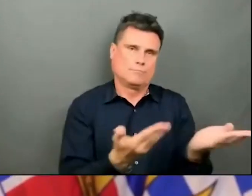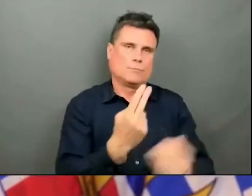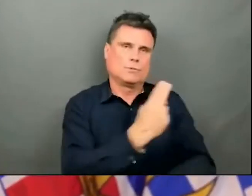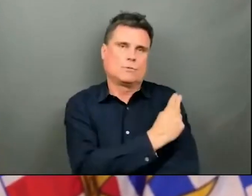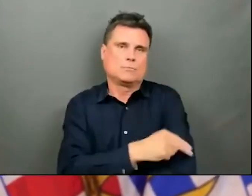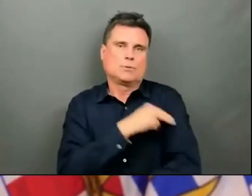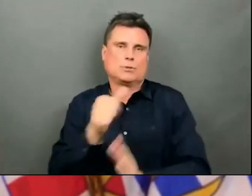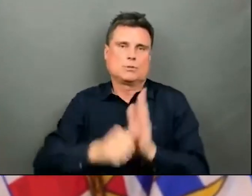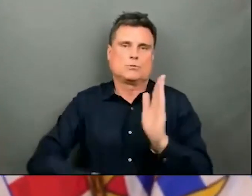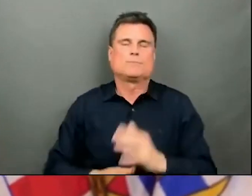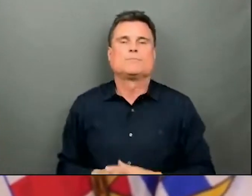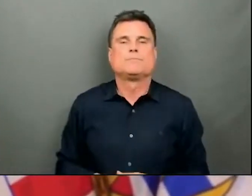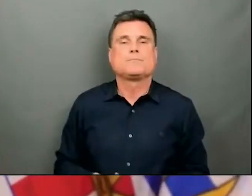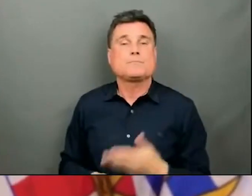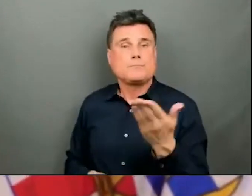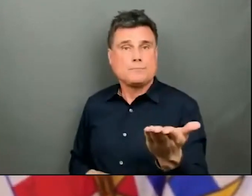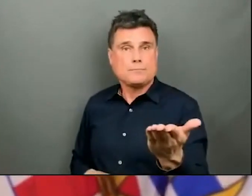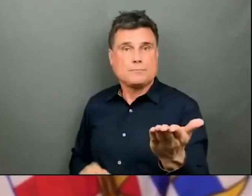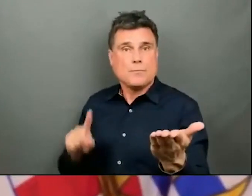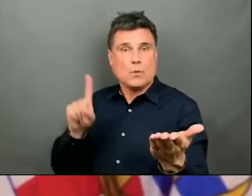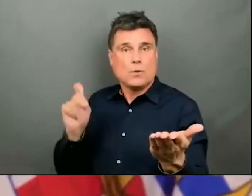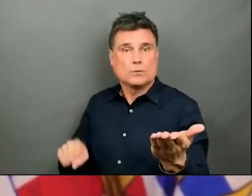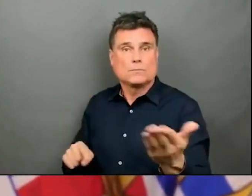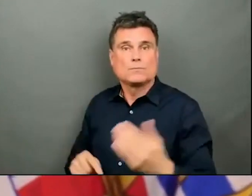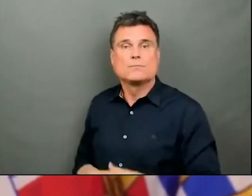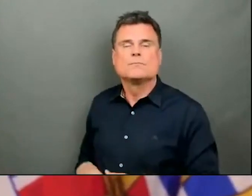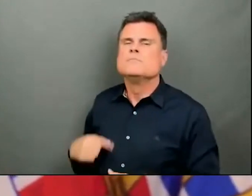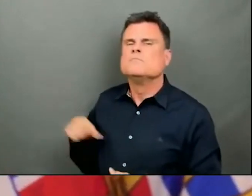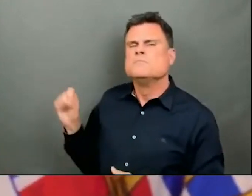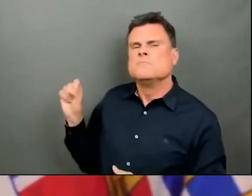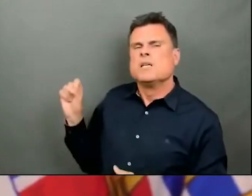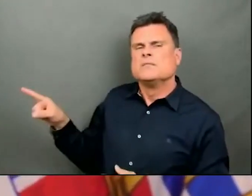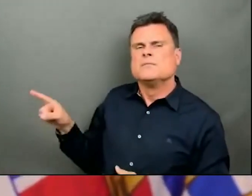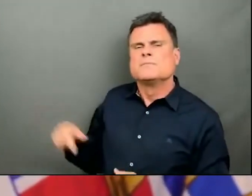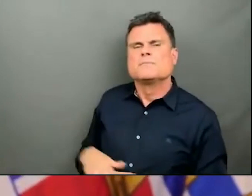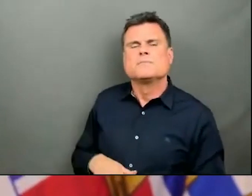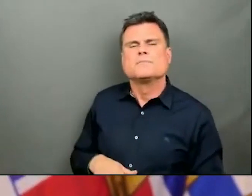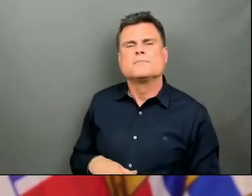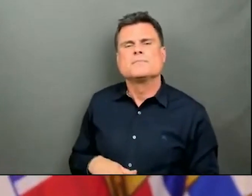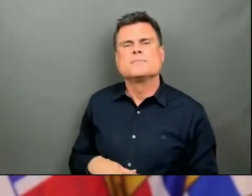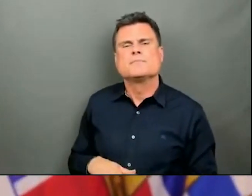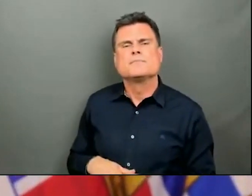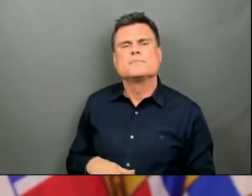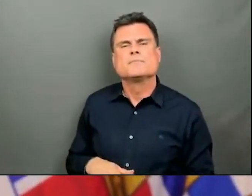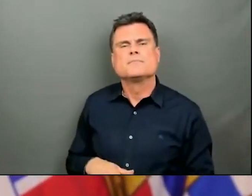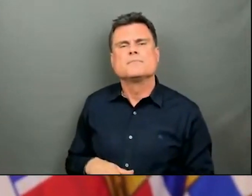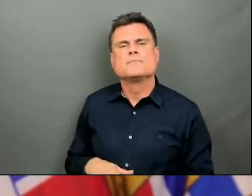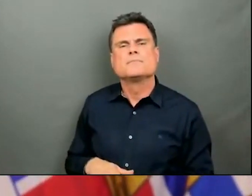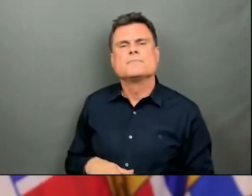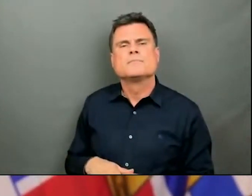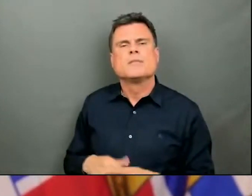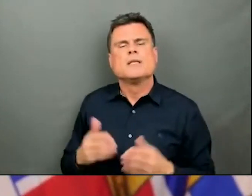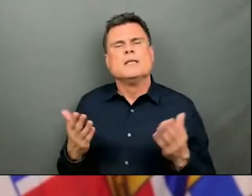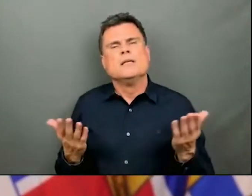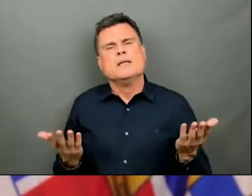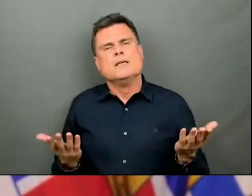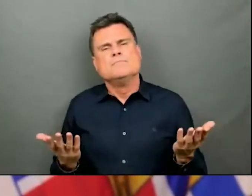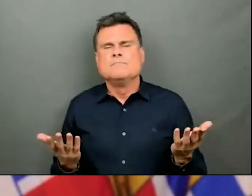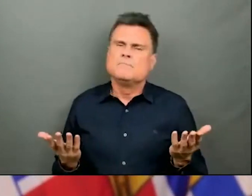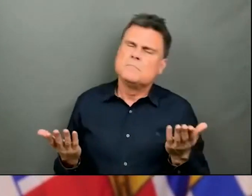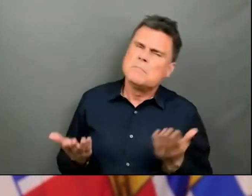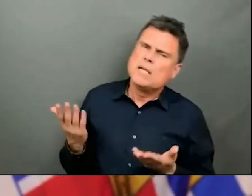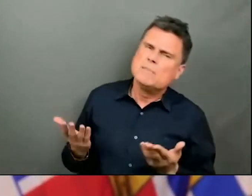Dr. Henry, would it be incentive for people to get the vaccine to outline things that people can do when